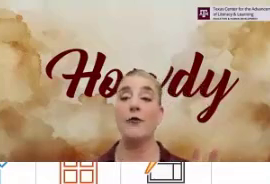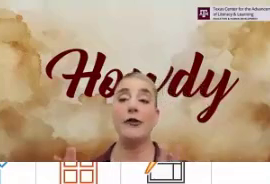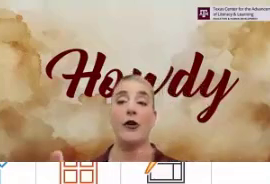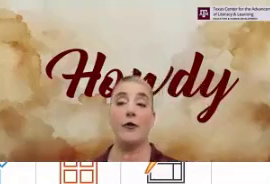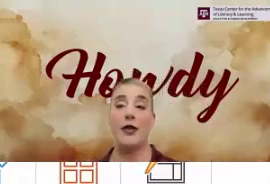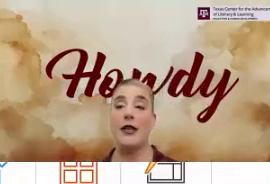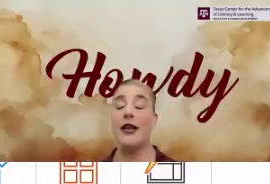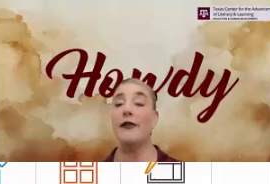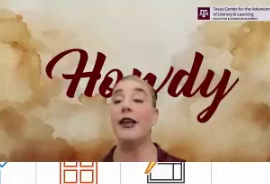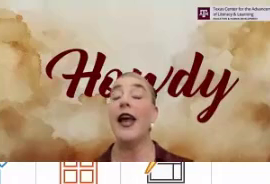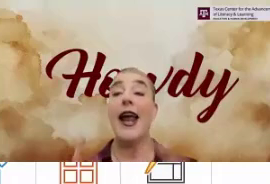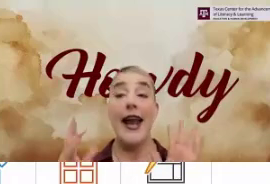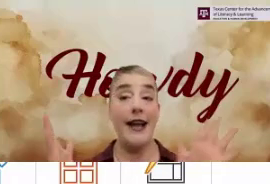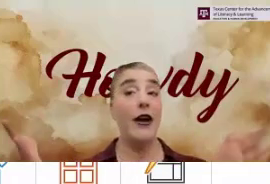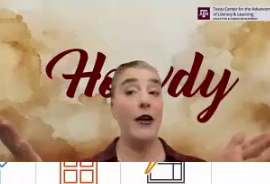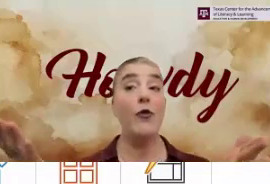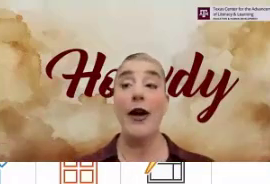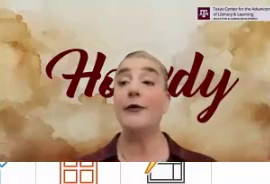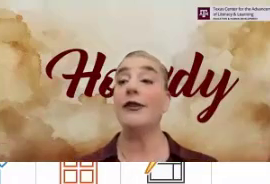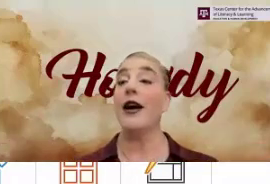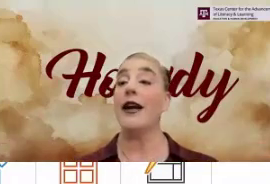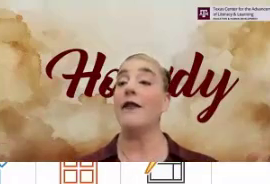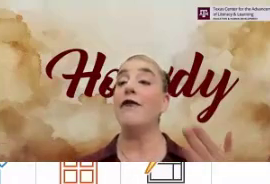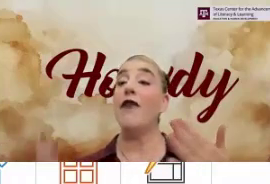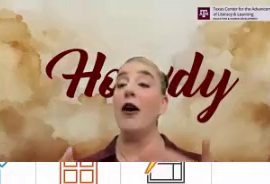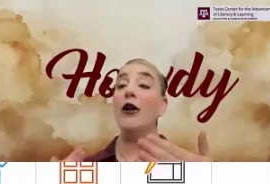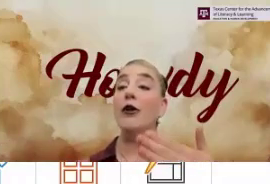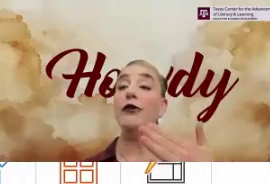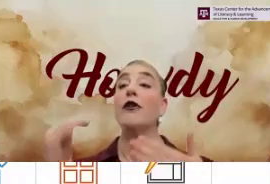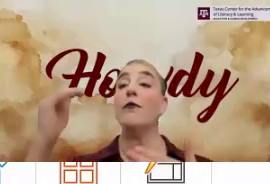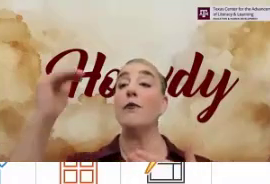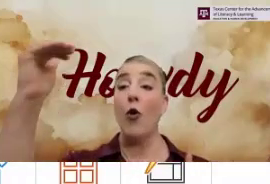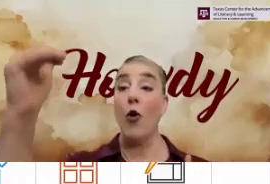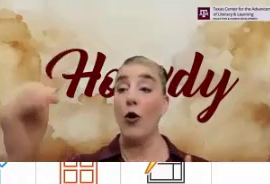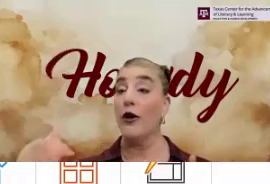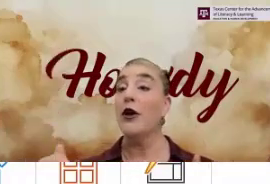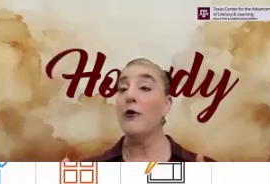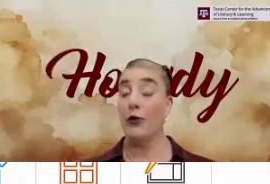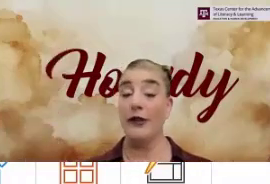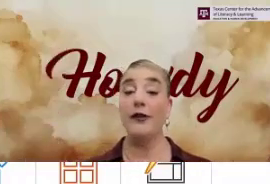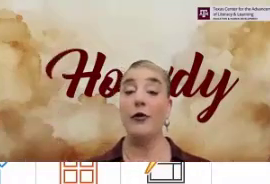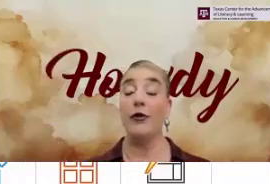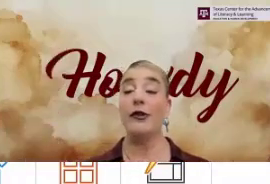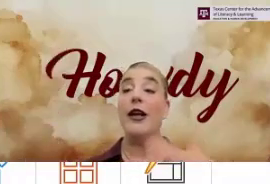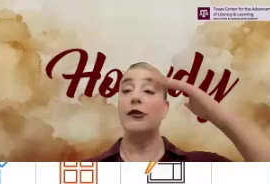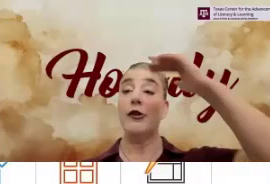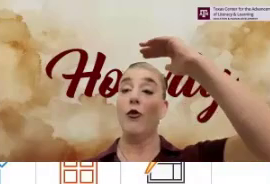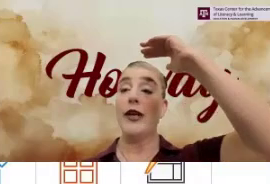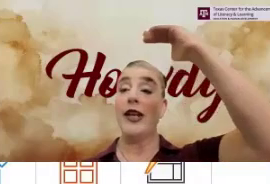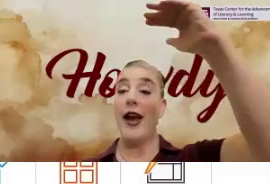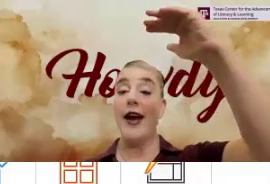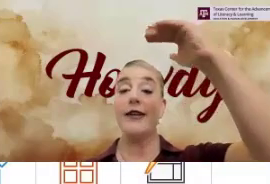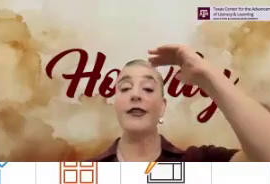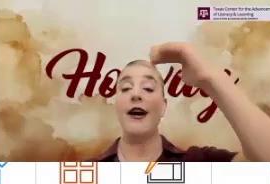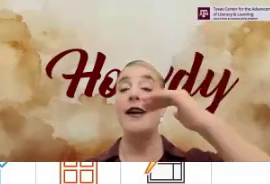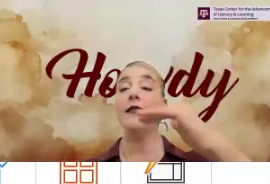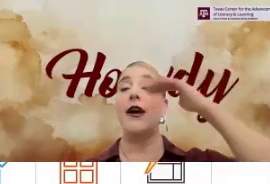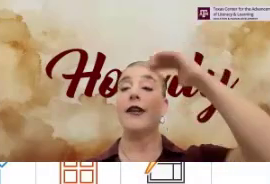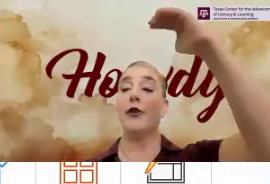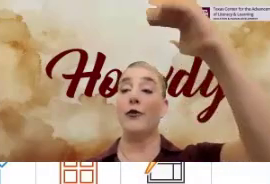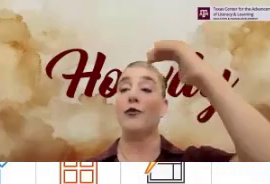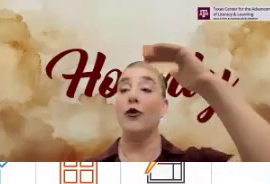Word documents, our PDFs, and on a website follows the POUR principles. So